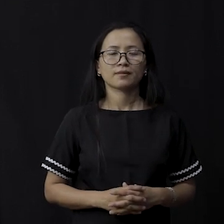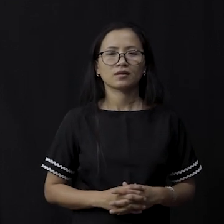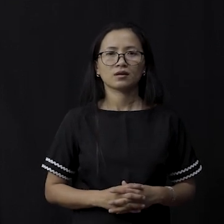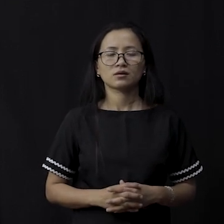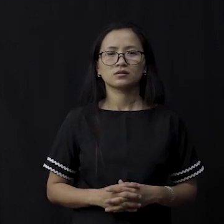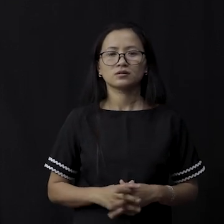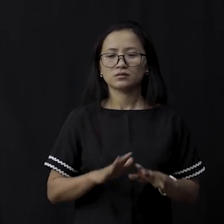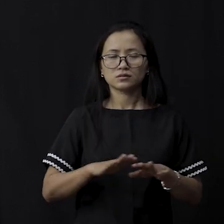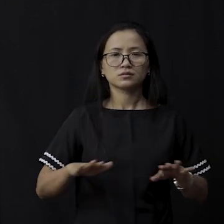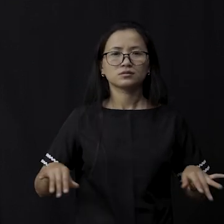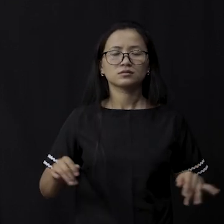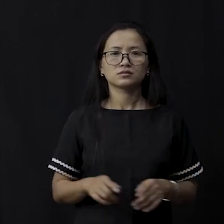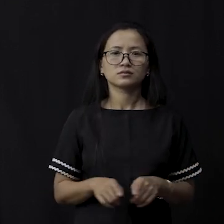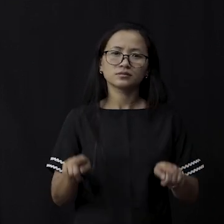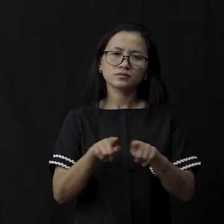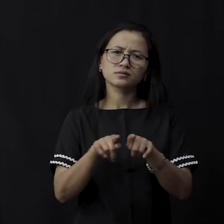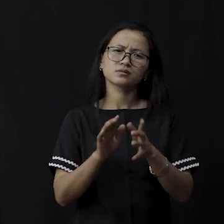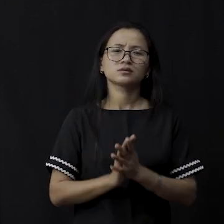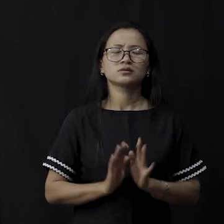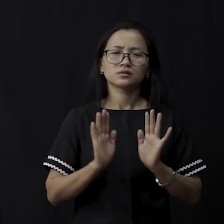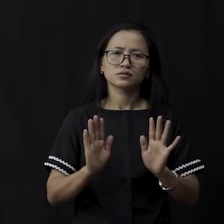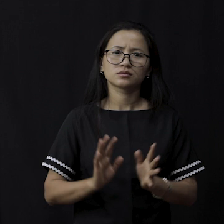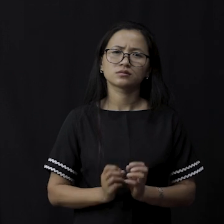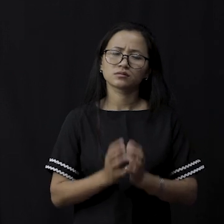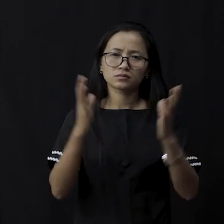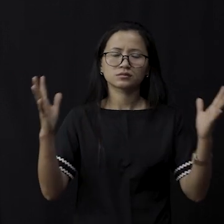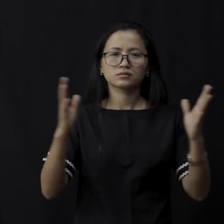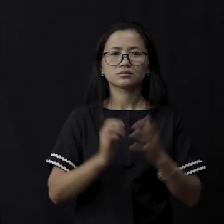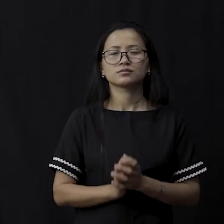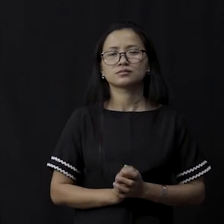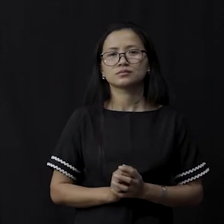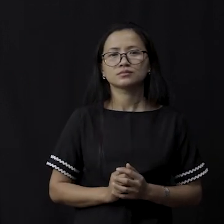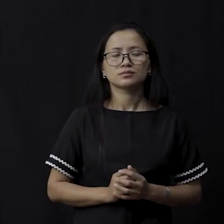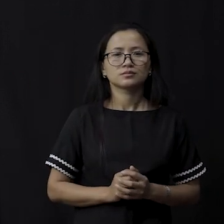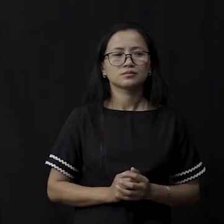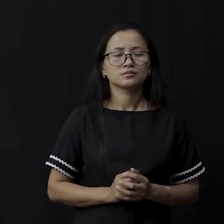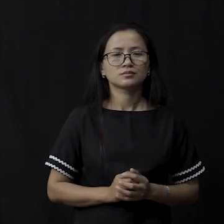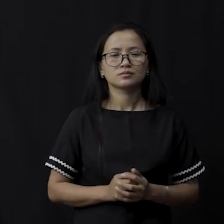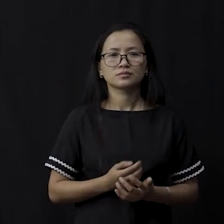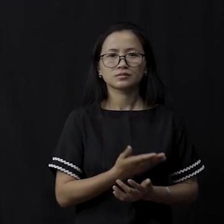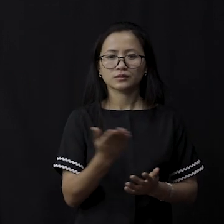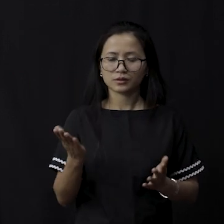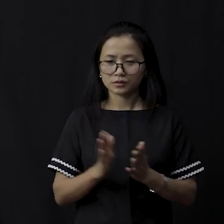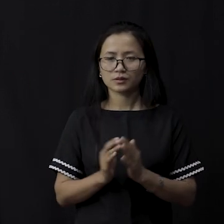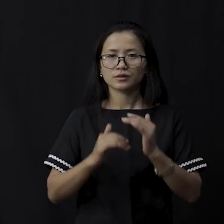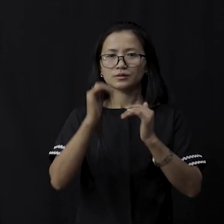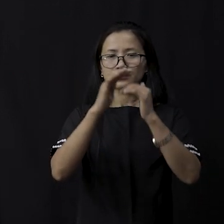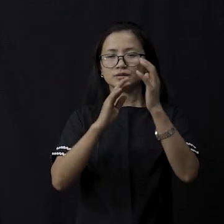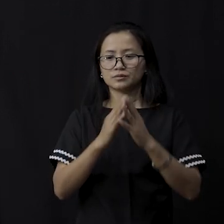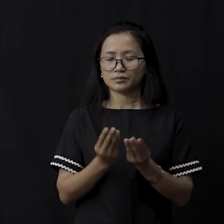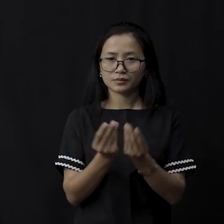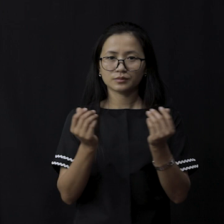you, small kids like you should have lots of proteins. Proteins are the building material for